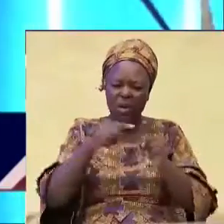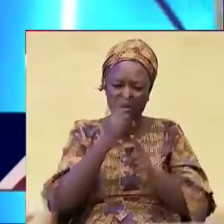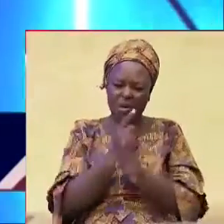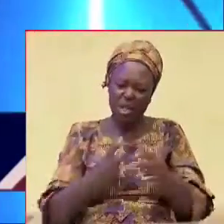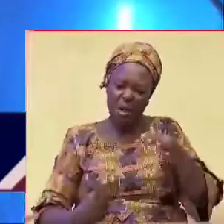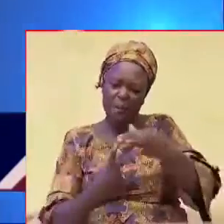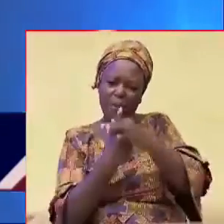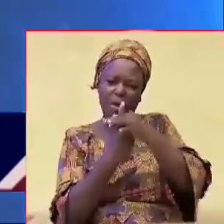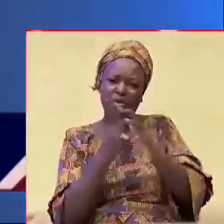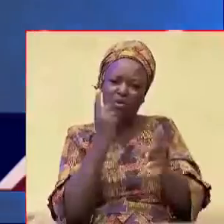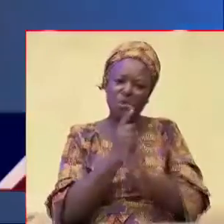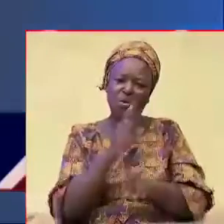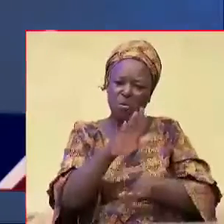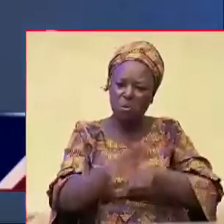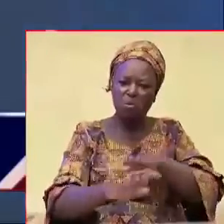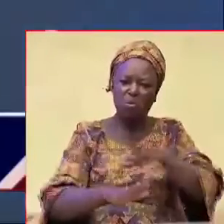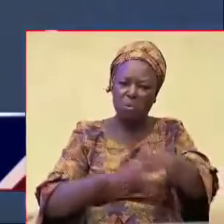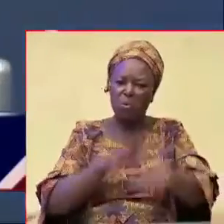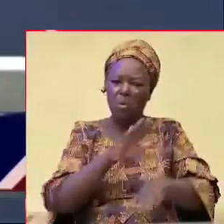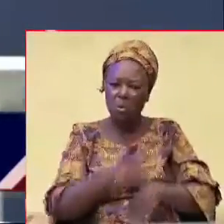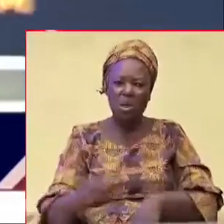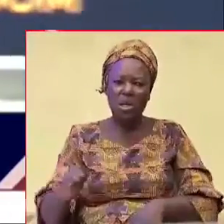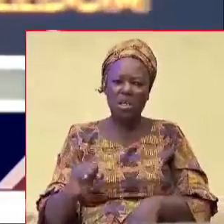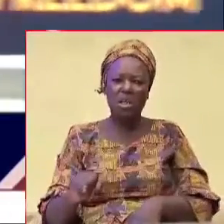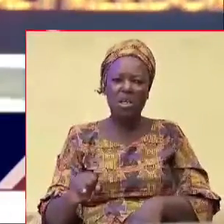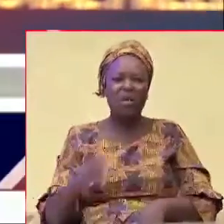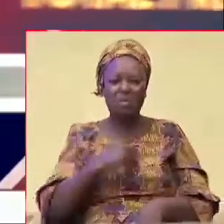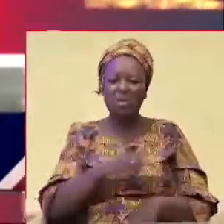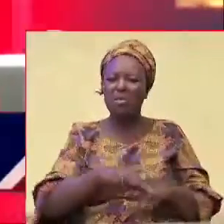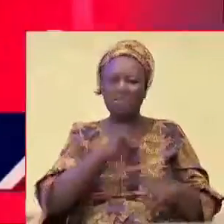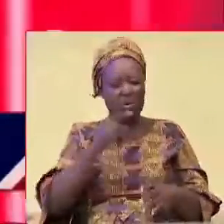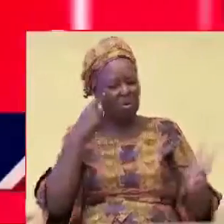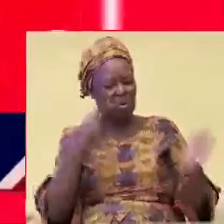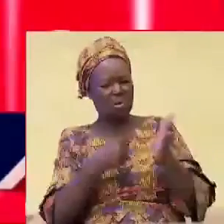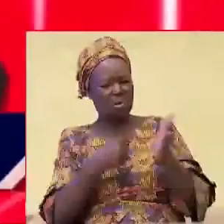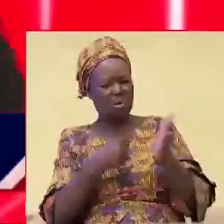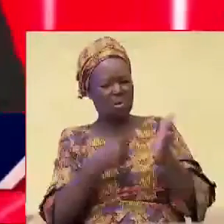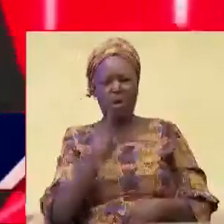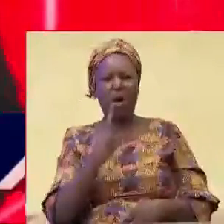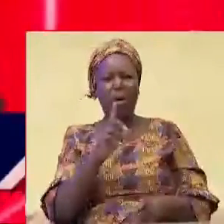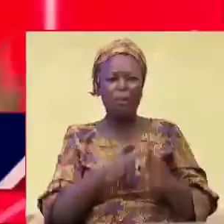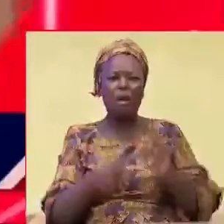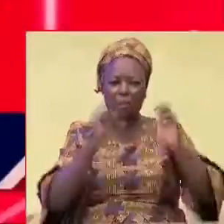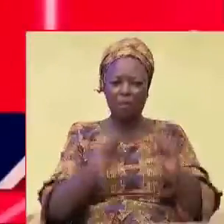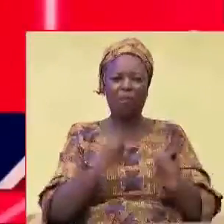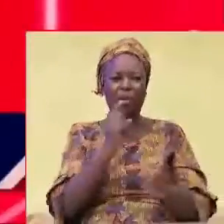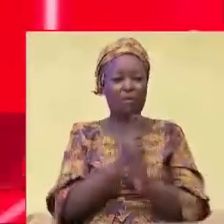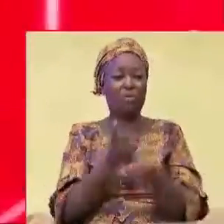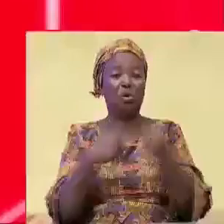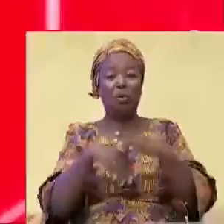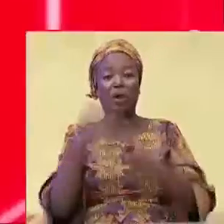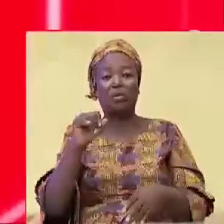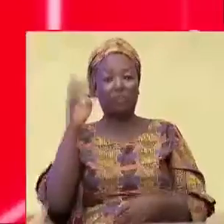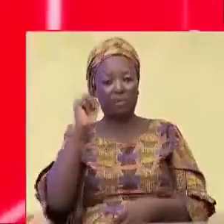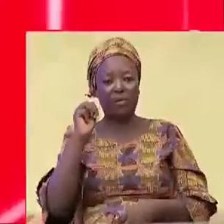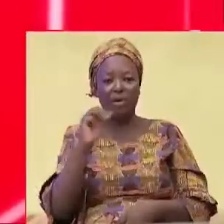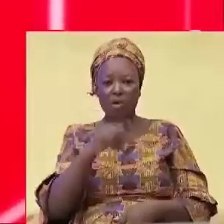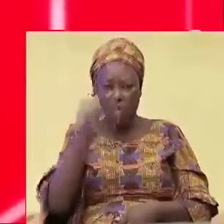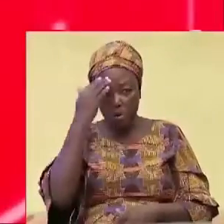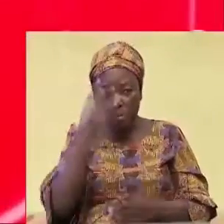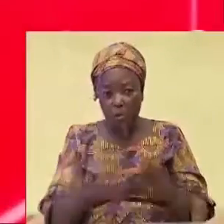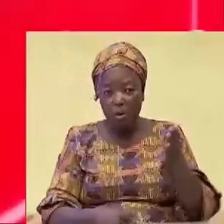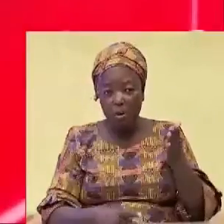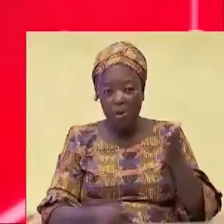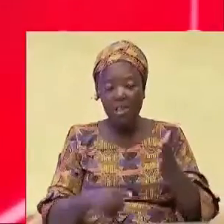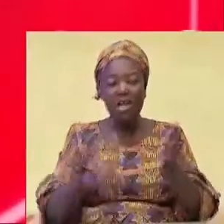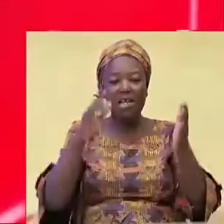when he appeared just walking and is not taking note of anyone, virtue coming out of him. You